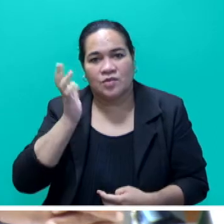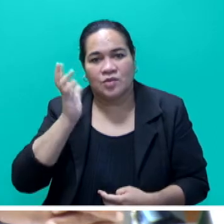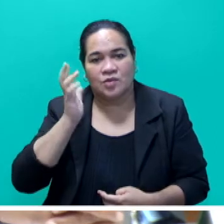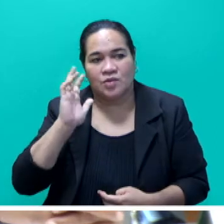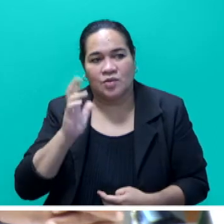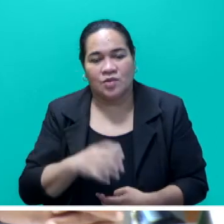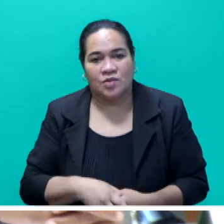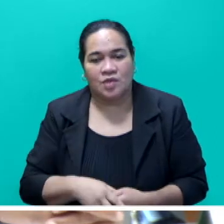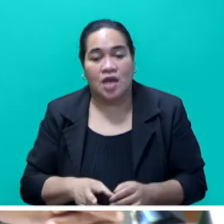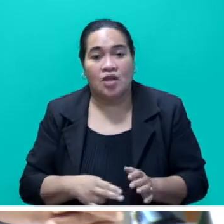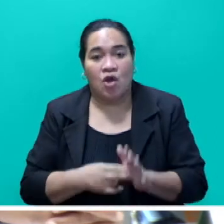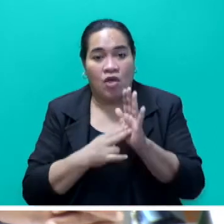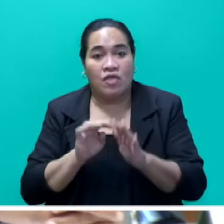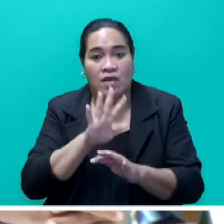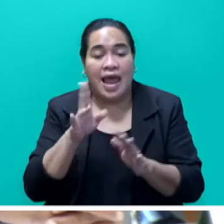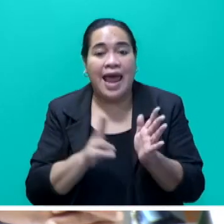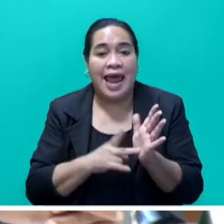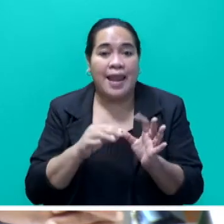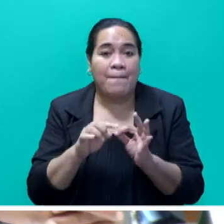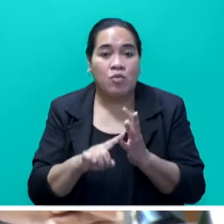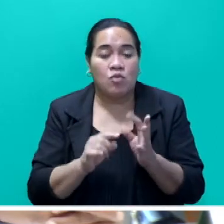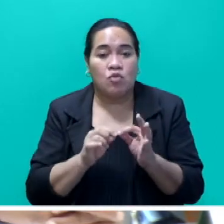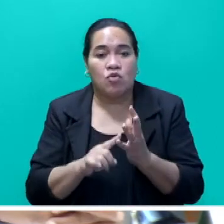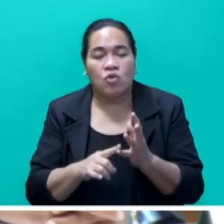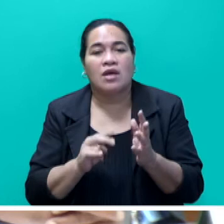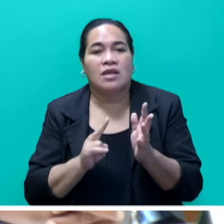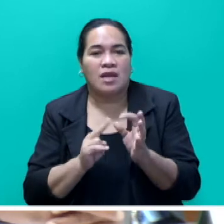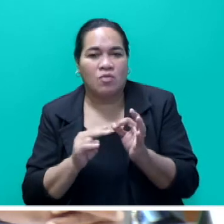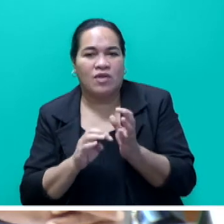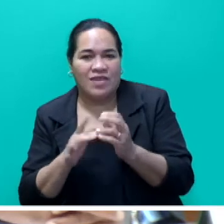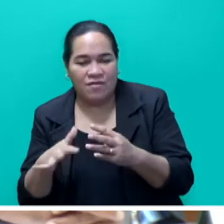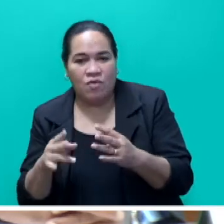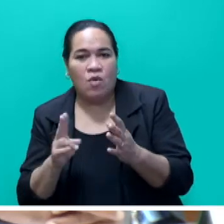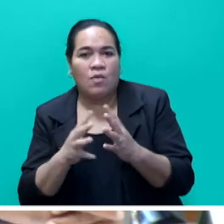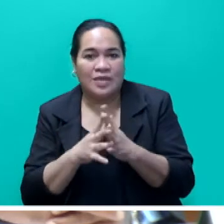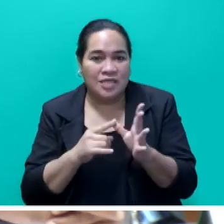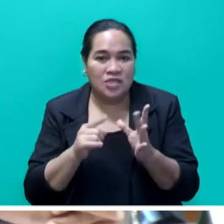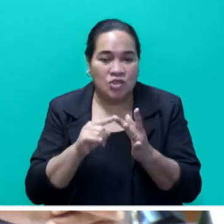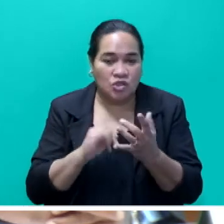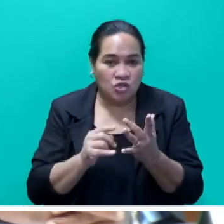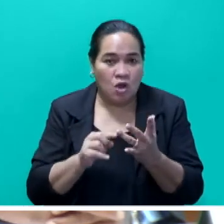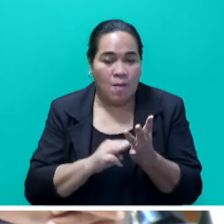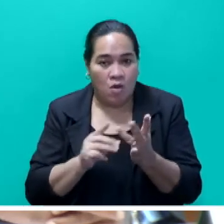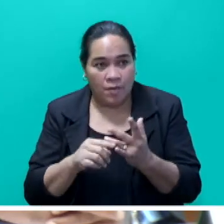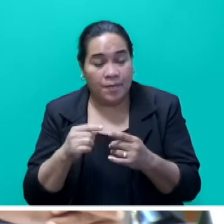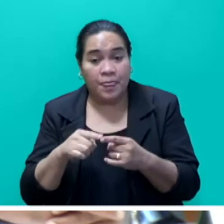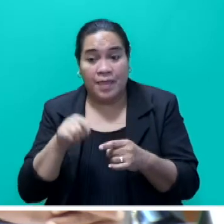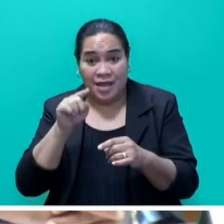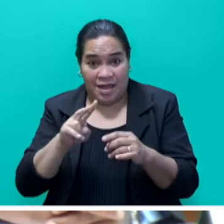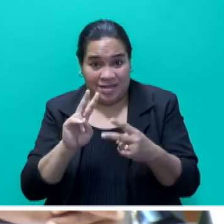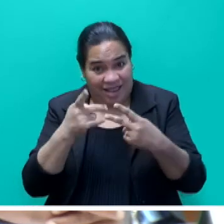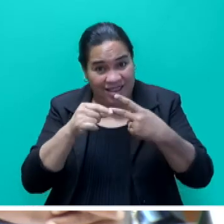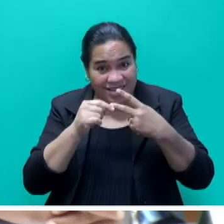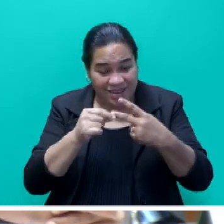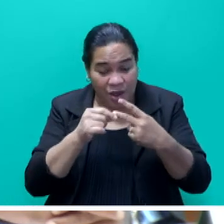in the Northern Division, it's Nambumbu, Navuniebu, and Visongo. The Nambumbu, we're looking at